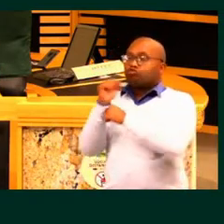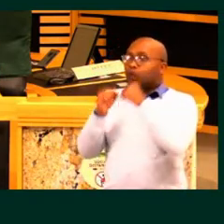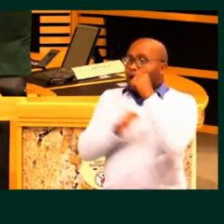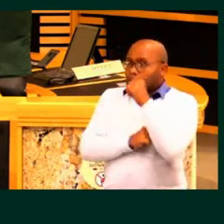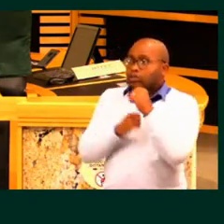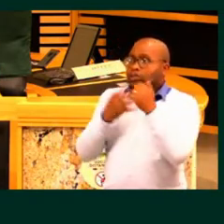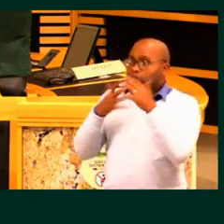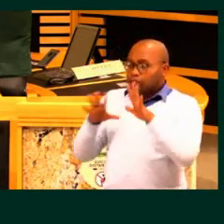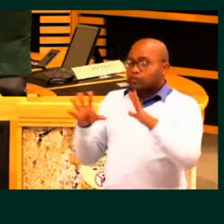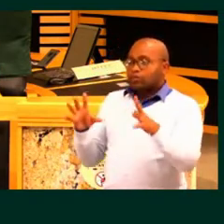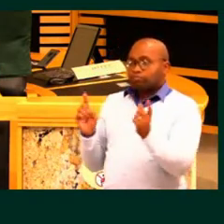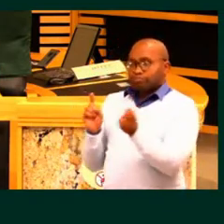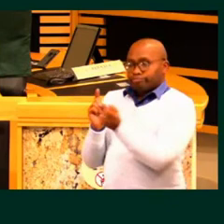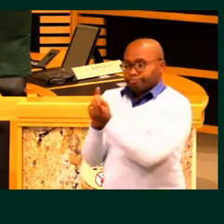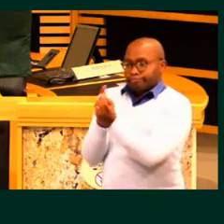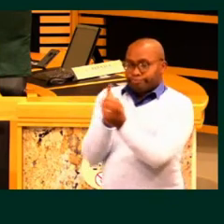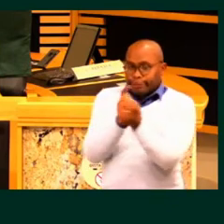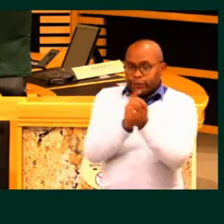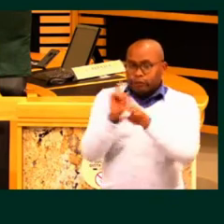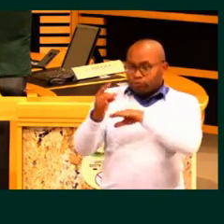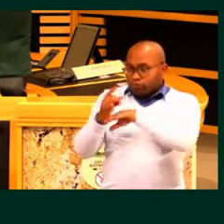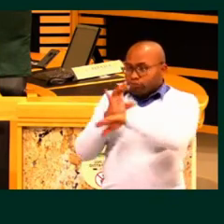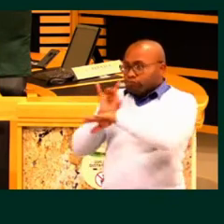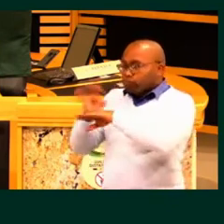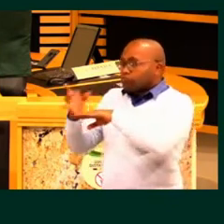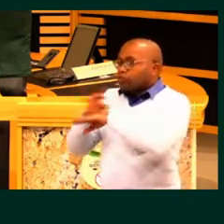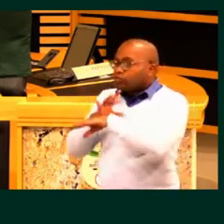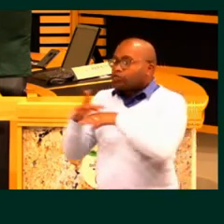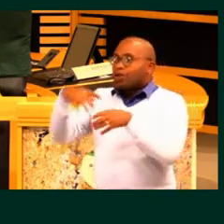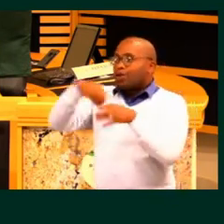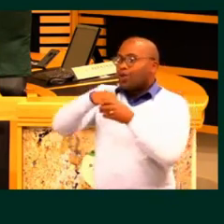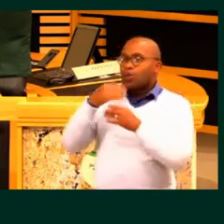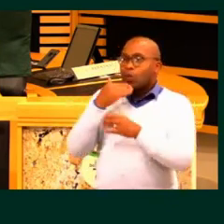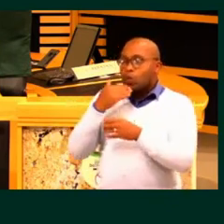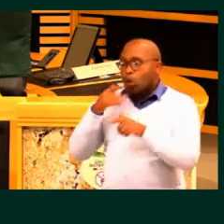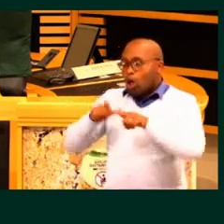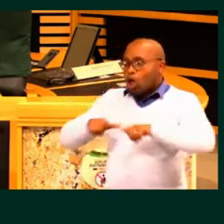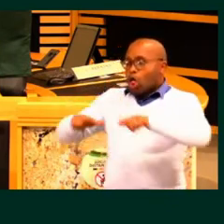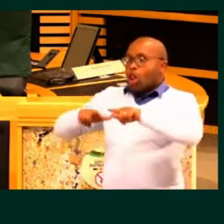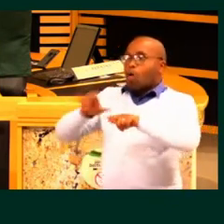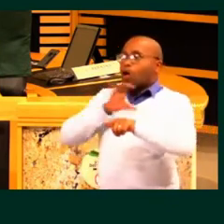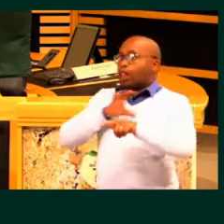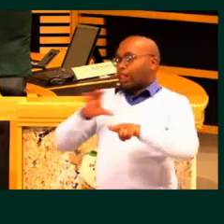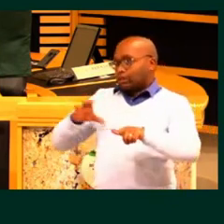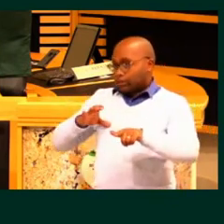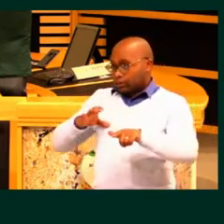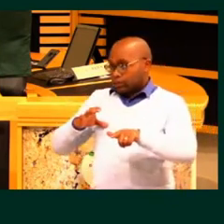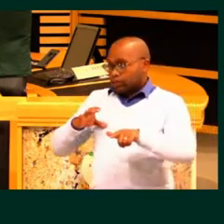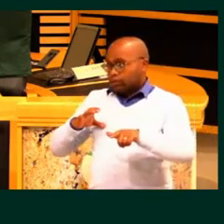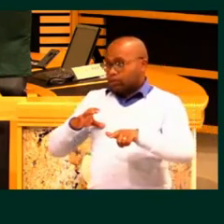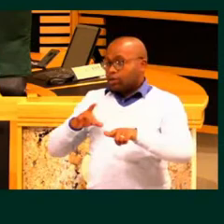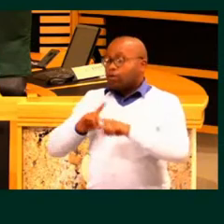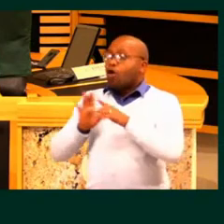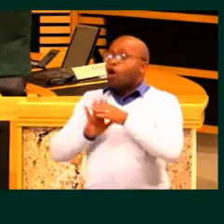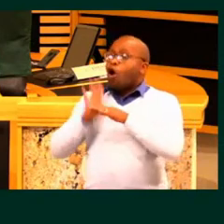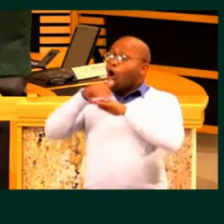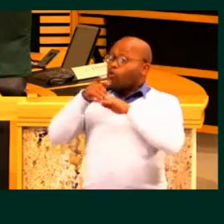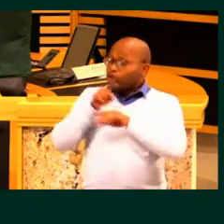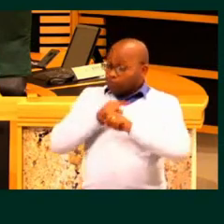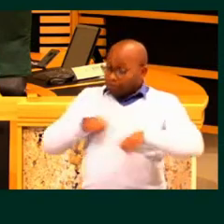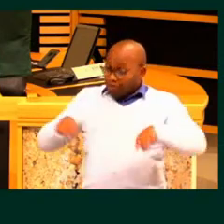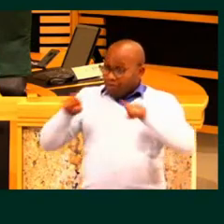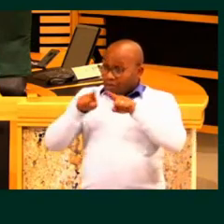forums there are social facilitation officials deployed in the various regions to gather this information over and above this the departmental